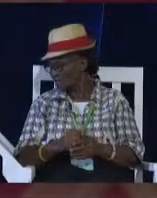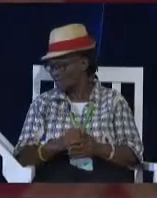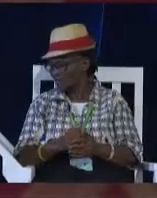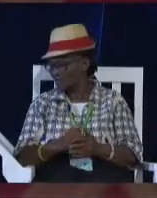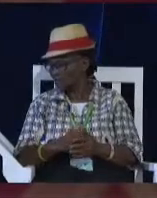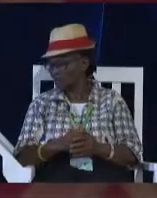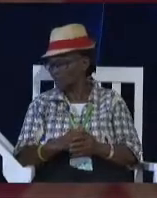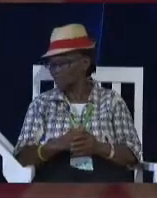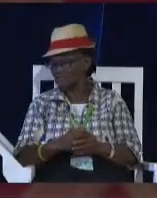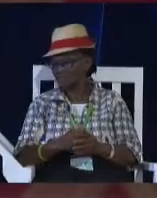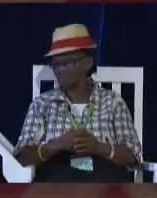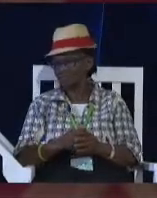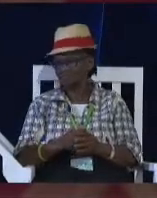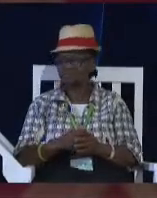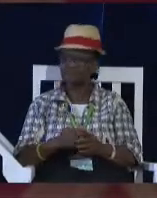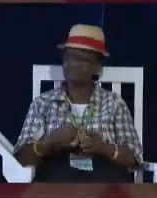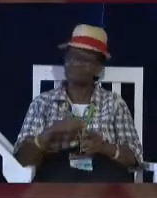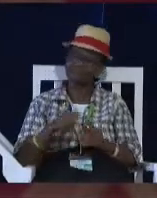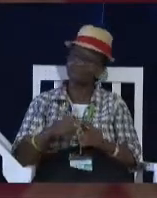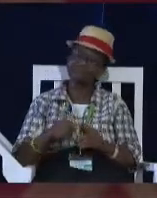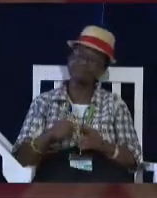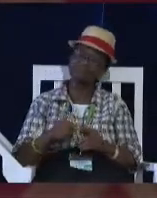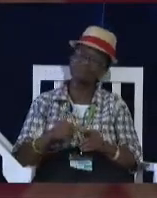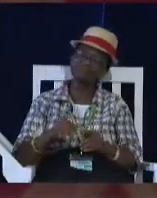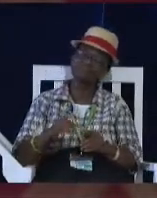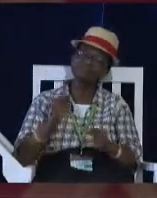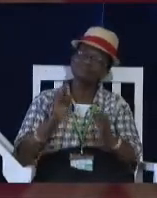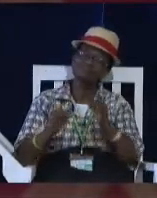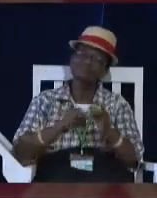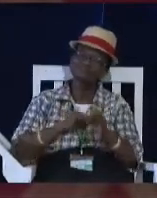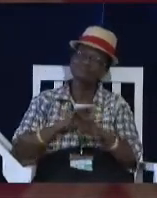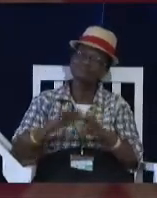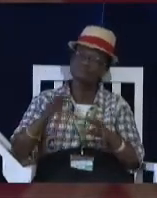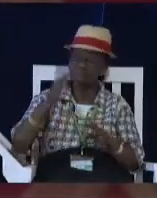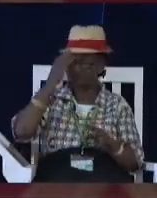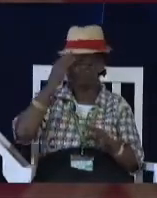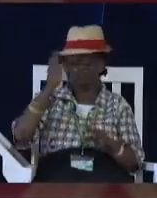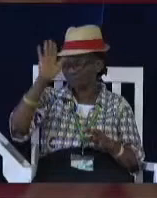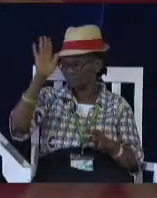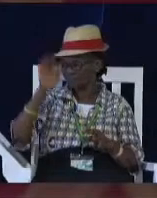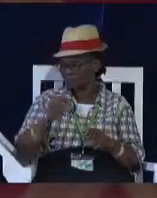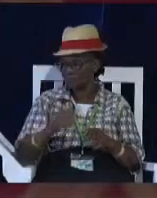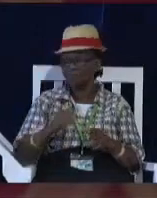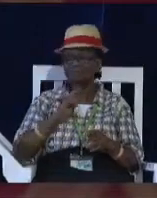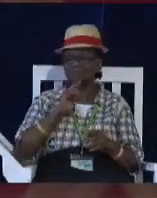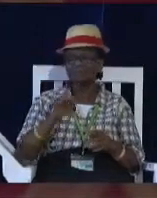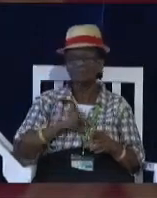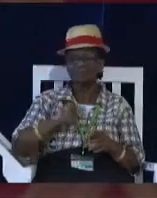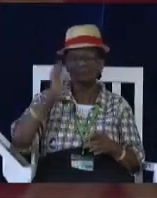If I didn't know his voice, I would have said, dance around them.